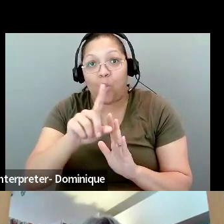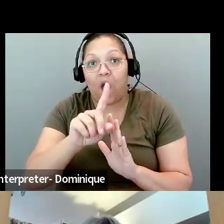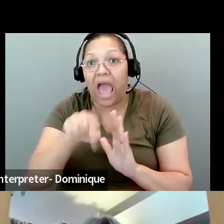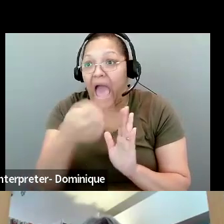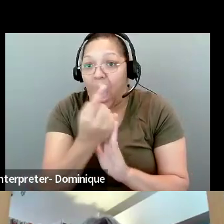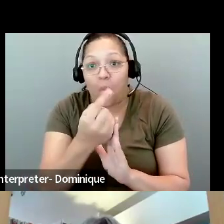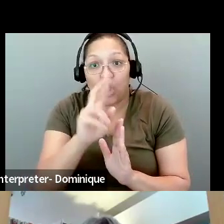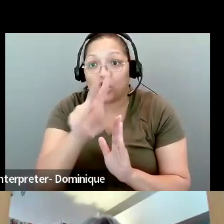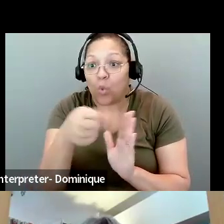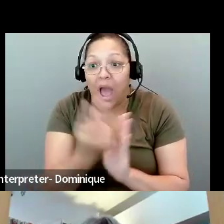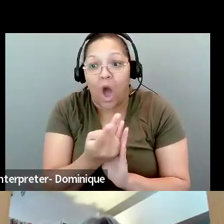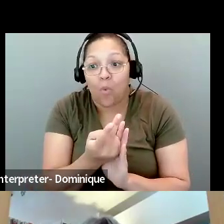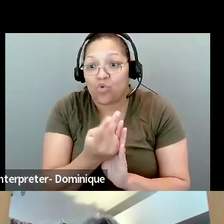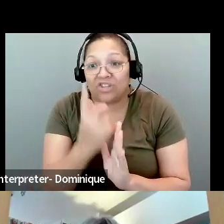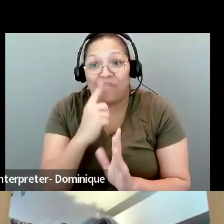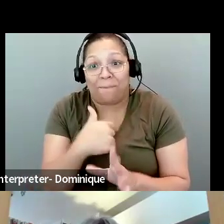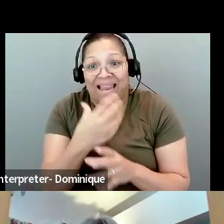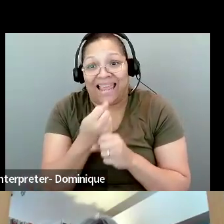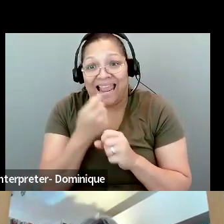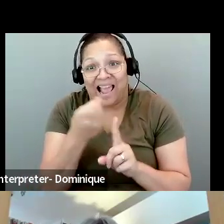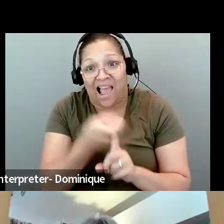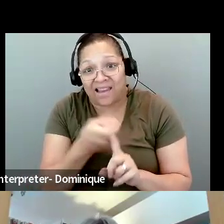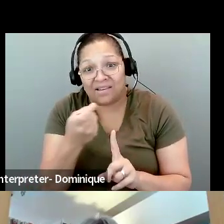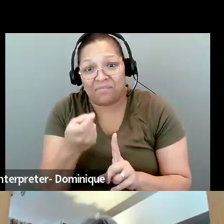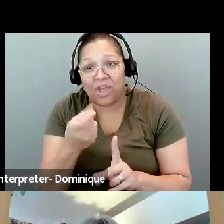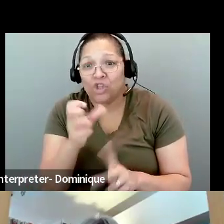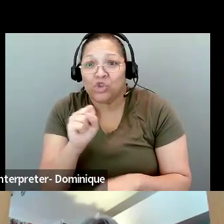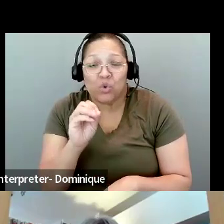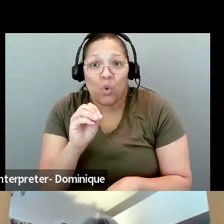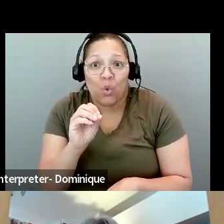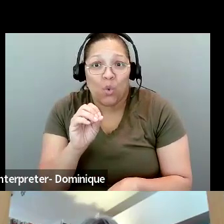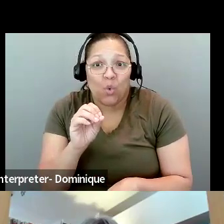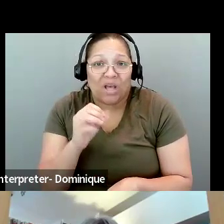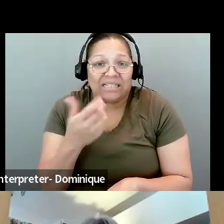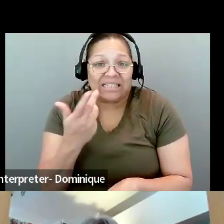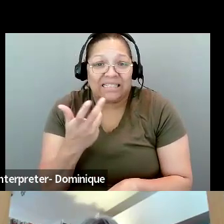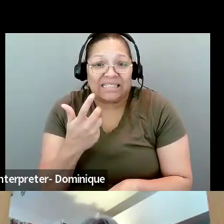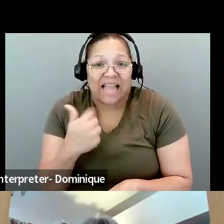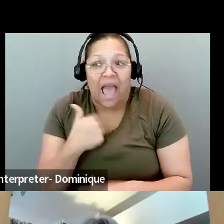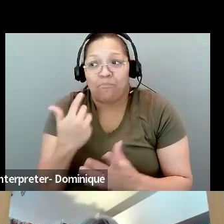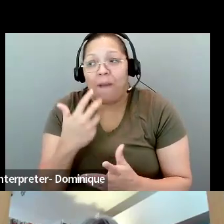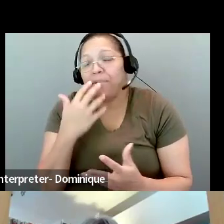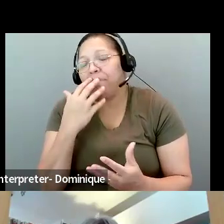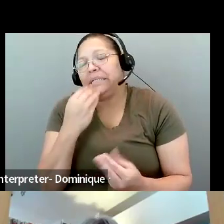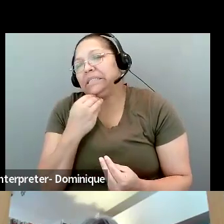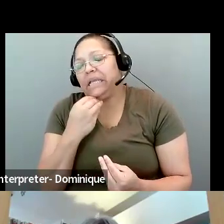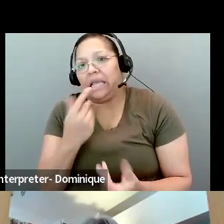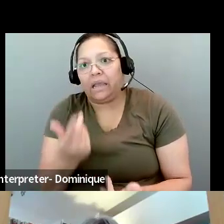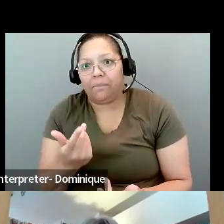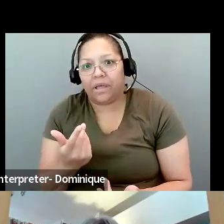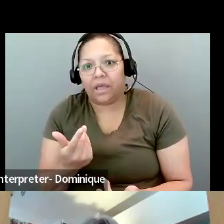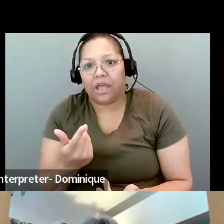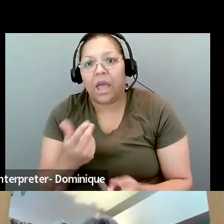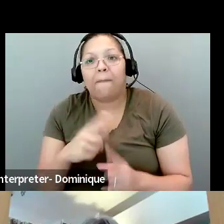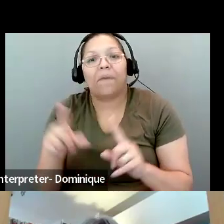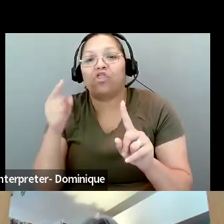to get. So by then, I'd probably be asleep. Point